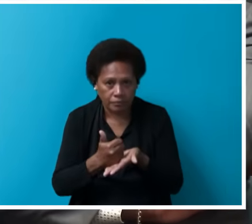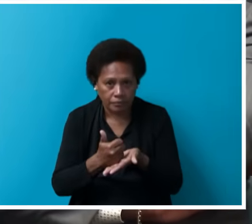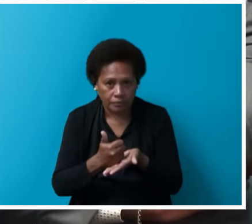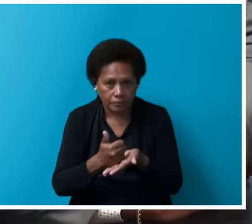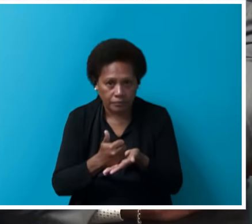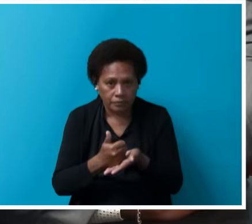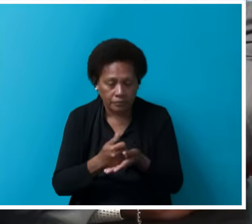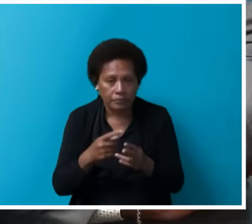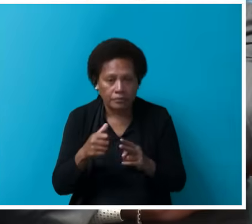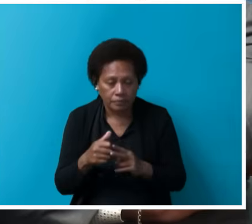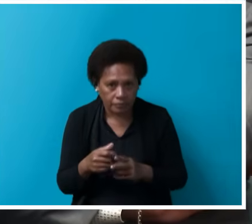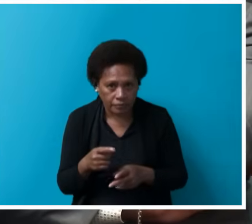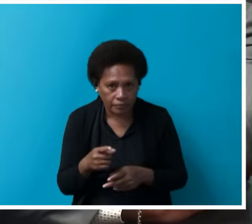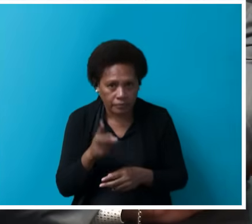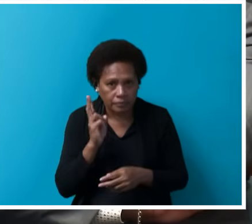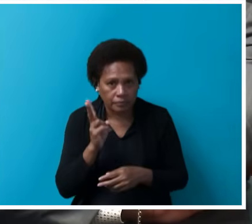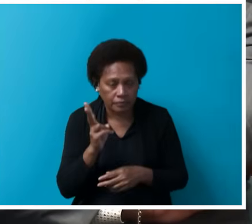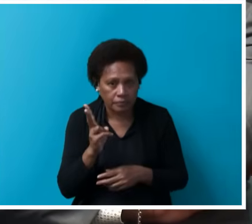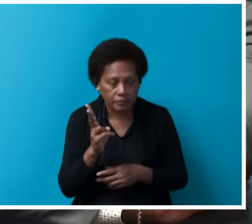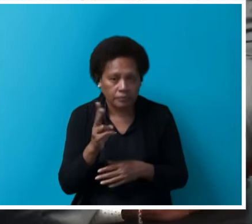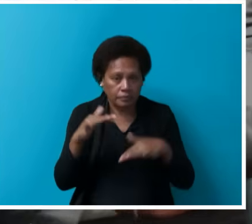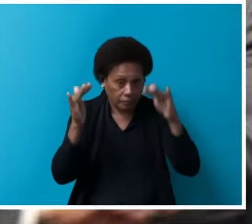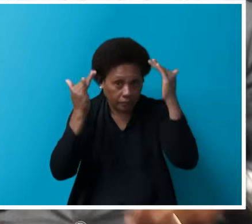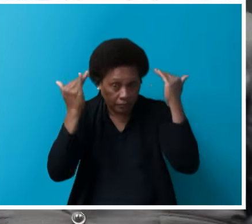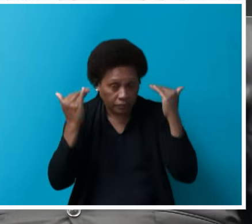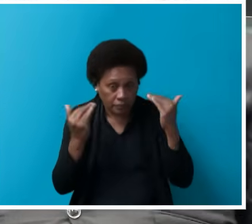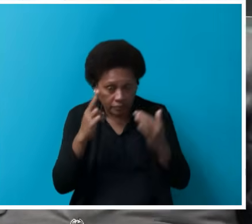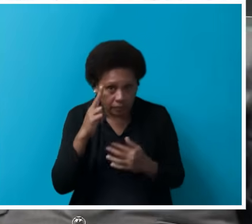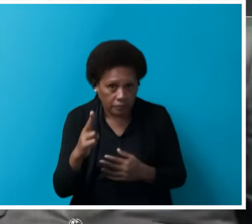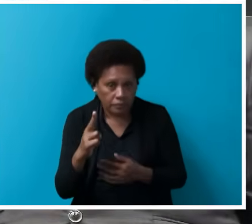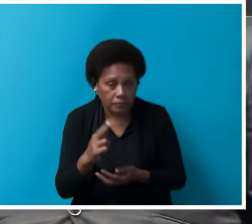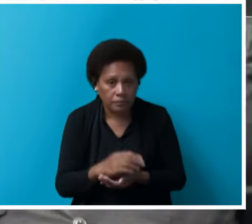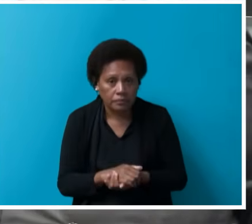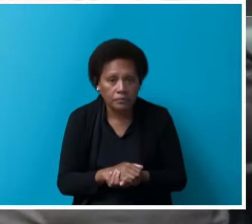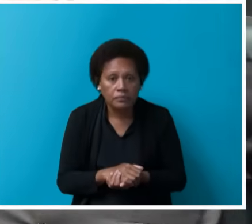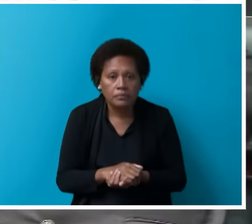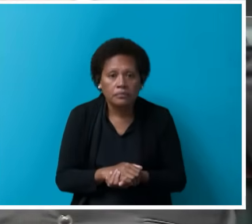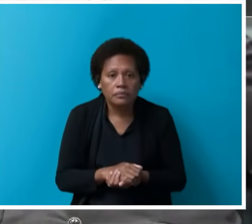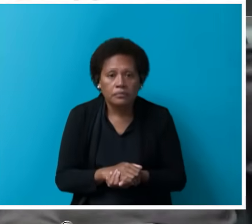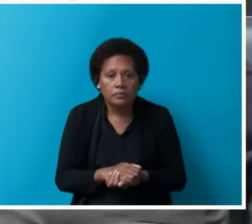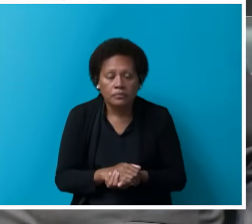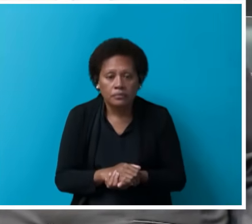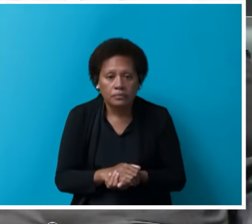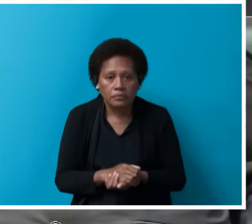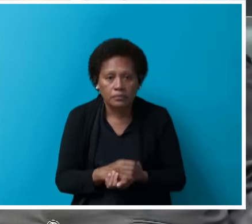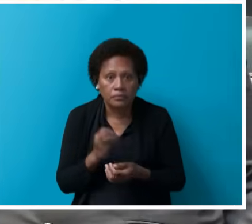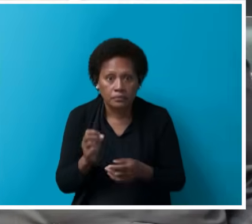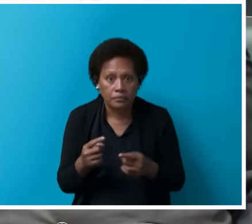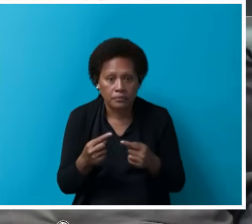And again, Mr. Speaker, there is a tendency for some of the members on the other side